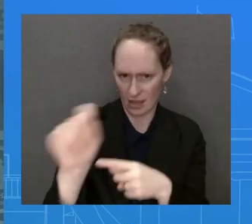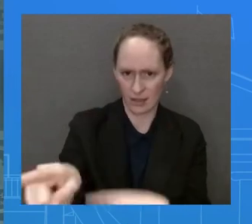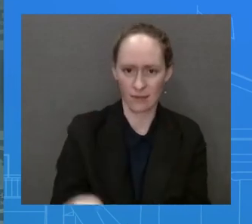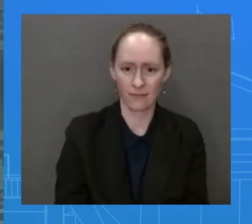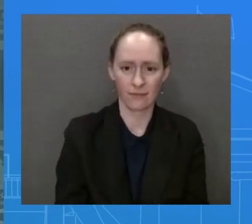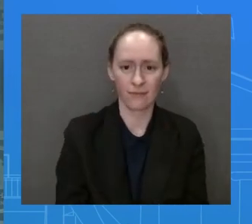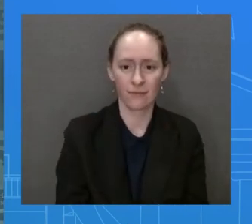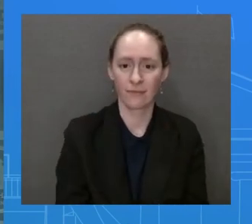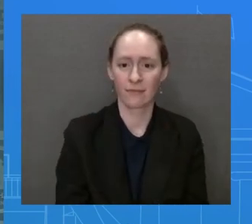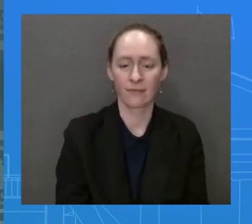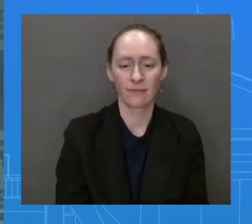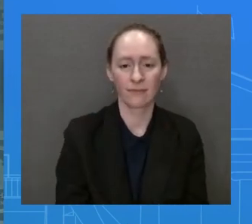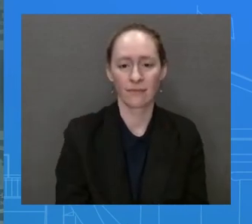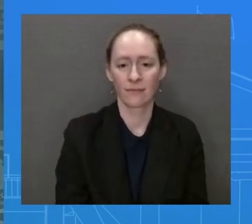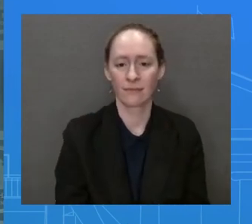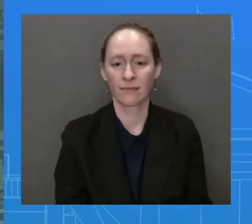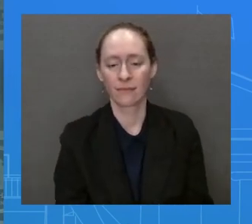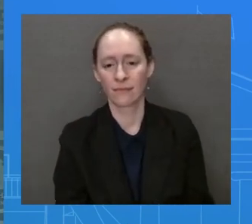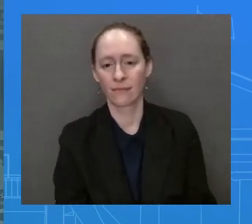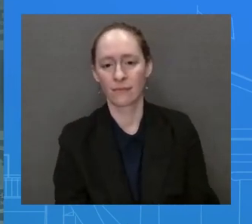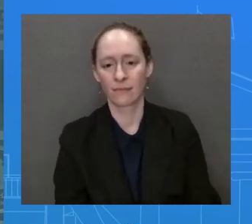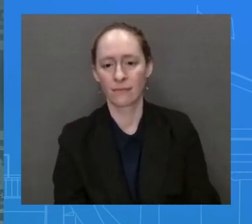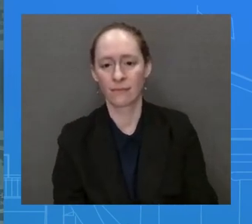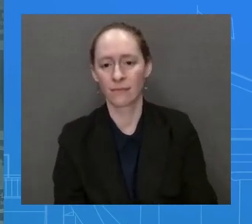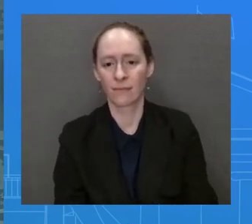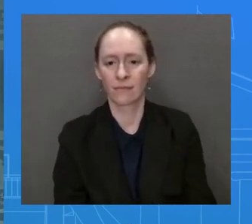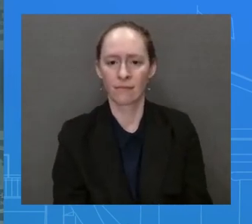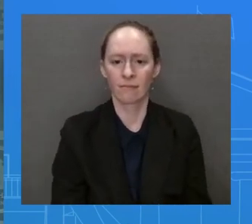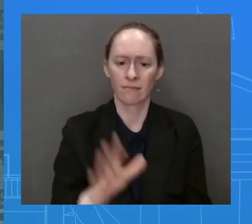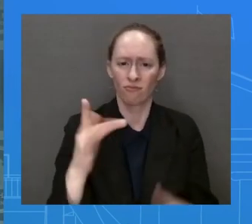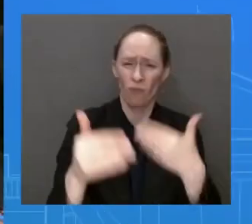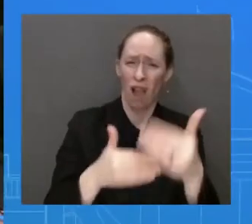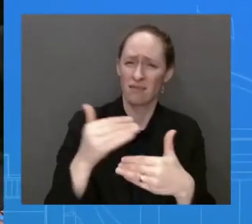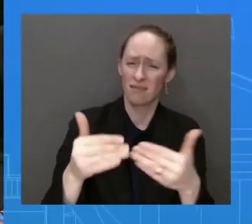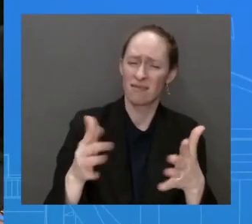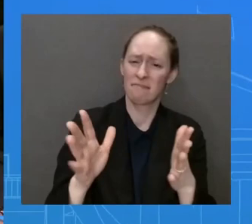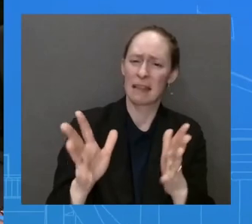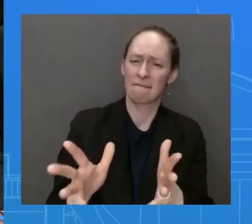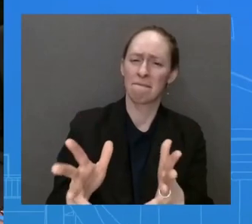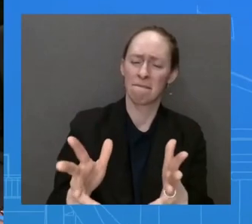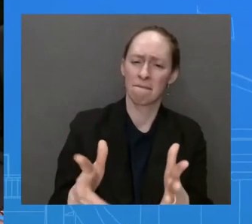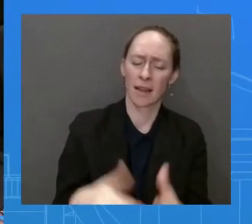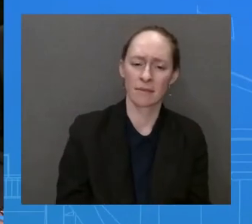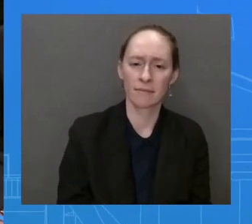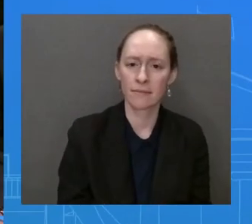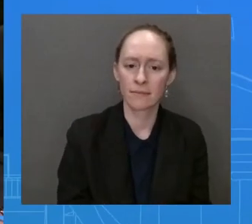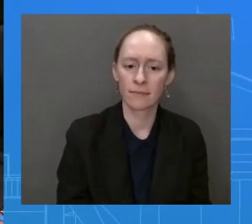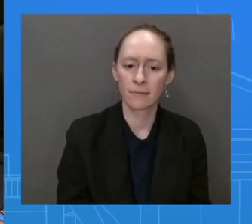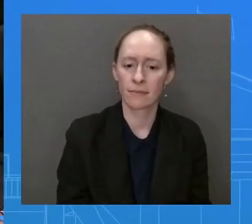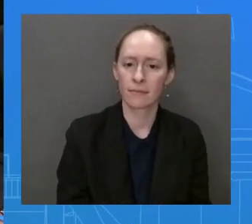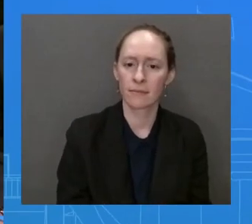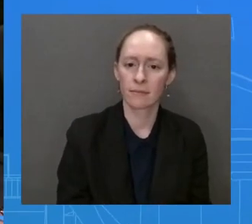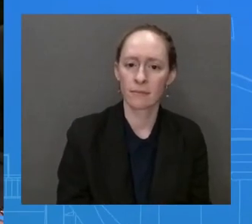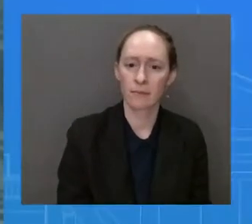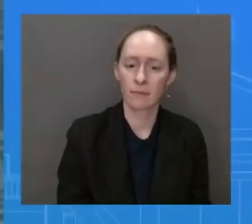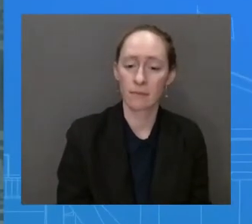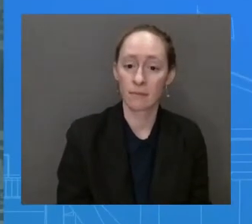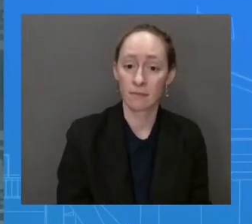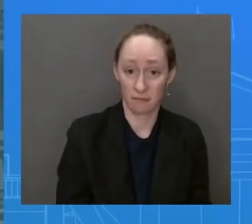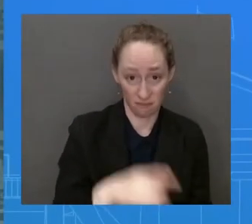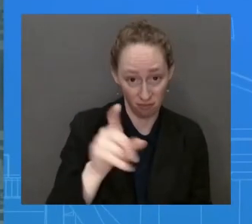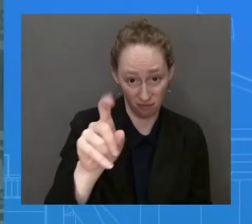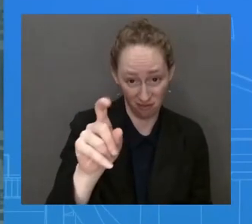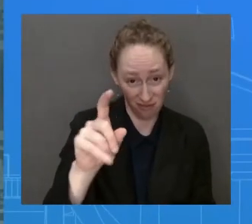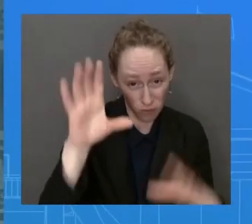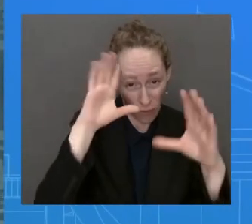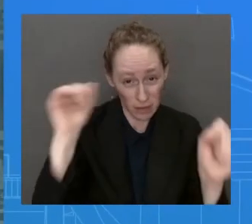the process, and so that's what I'm going to do. I'm going to refer you to the Department of Justice. You're confident he followed whatever protocol was in place? Again, this is